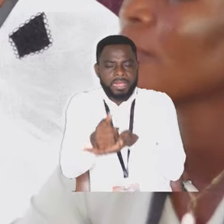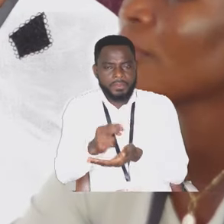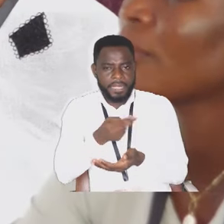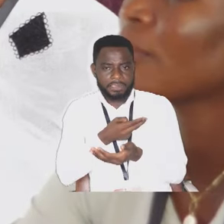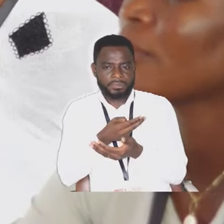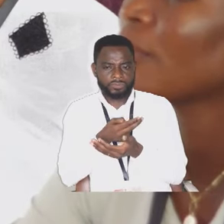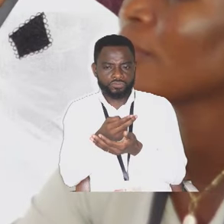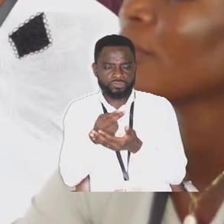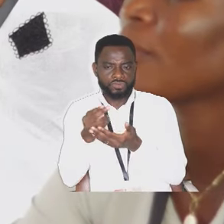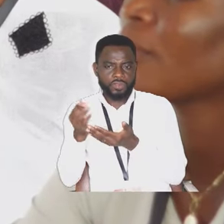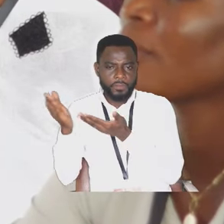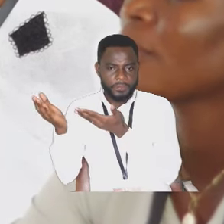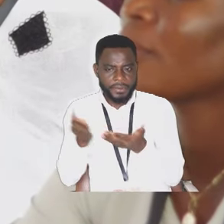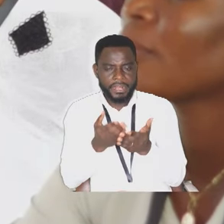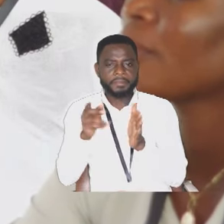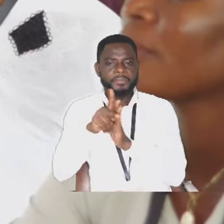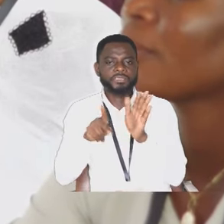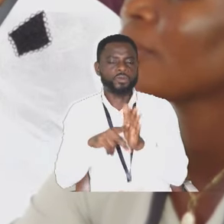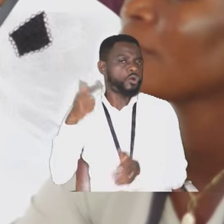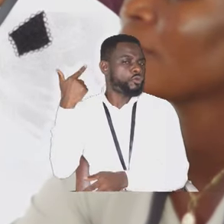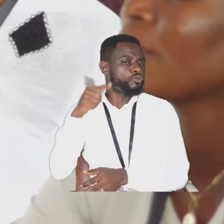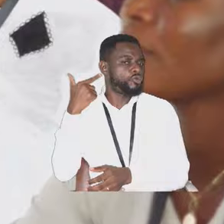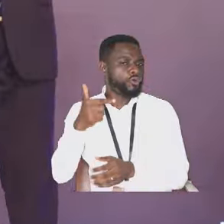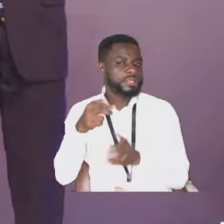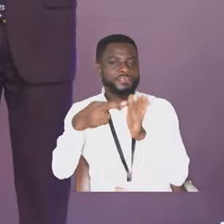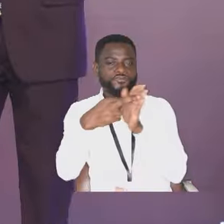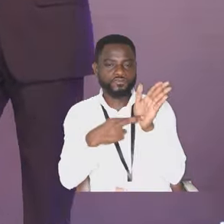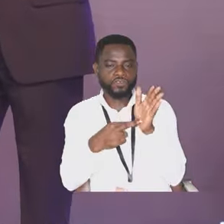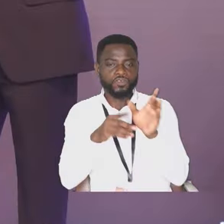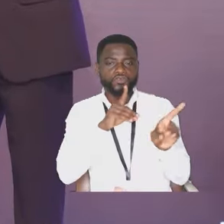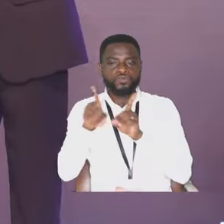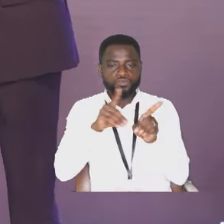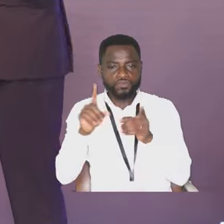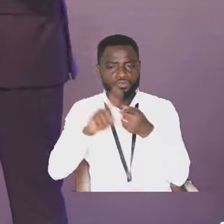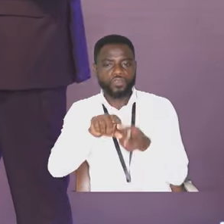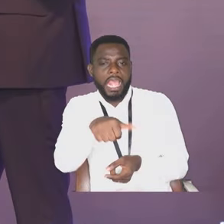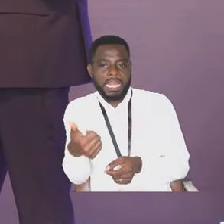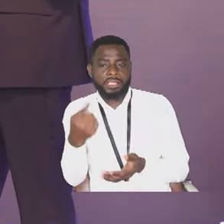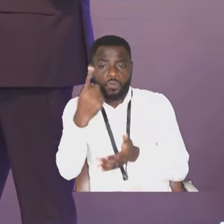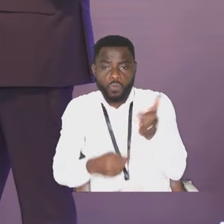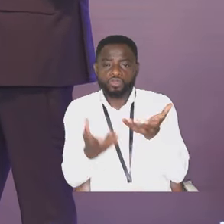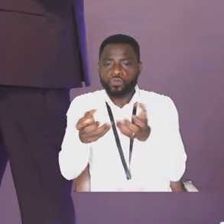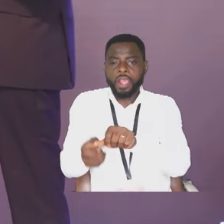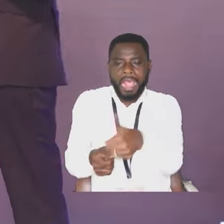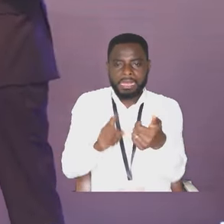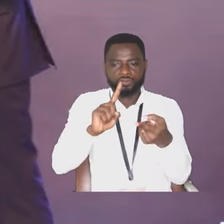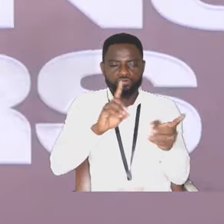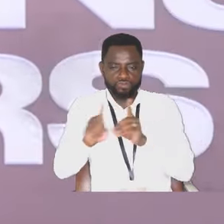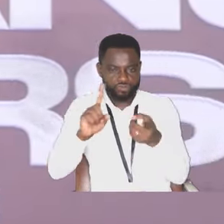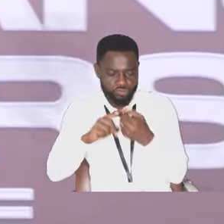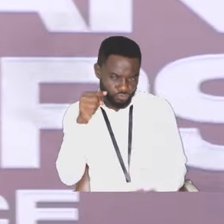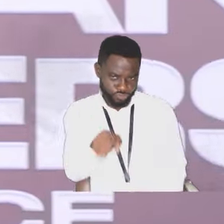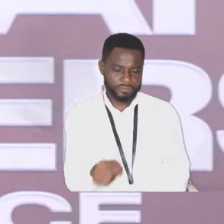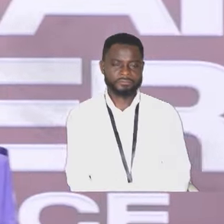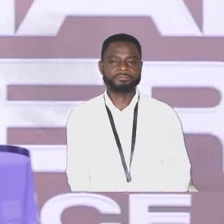principle of the golden rule. Do to others as you want others to do unto you. So if we have that